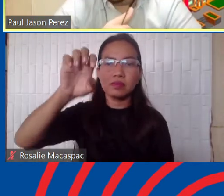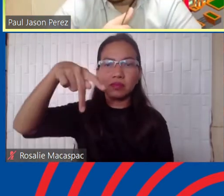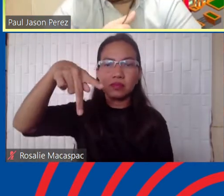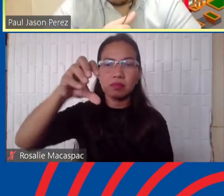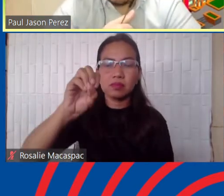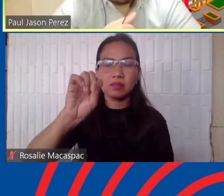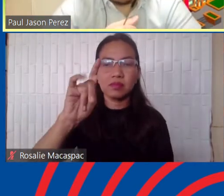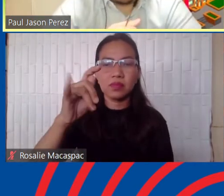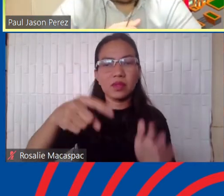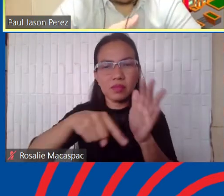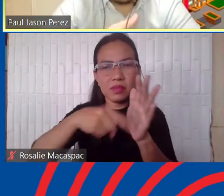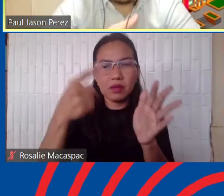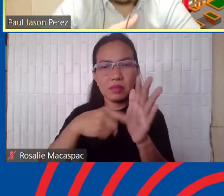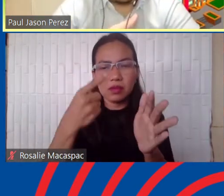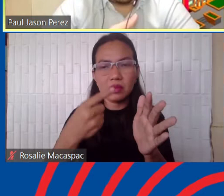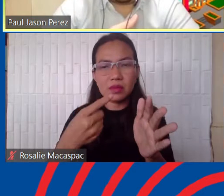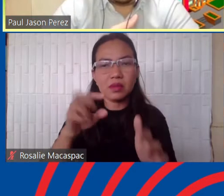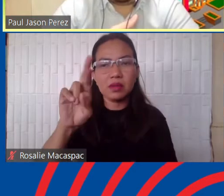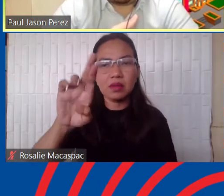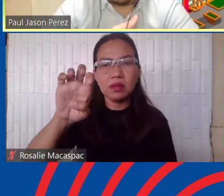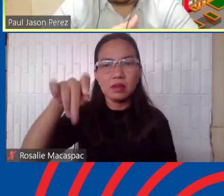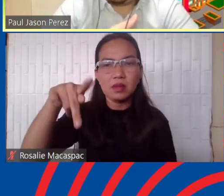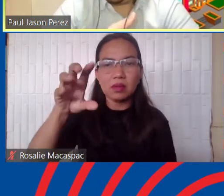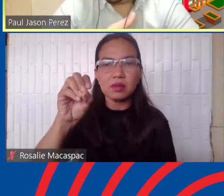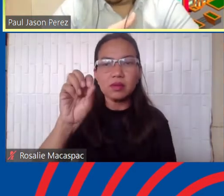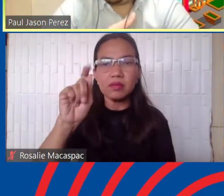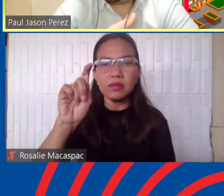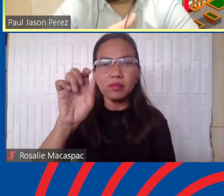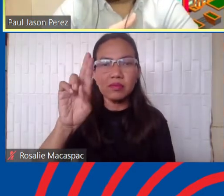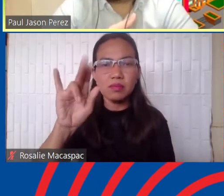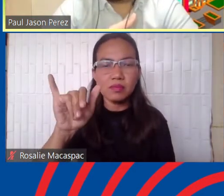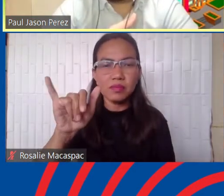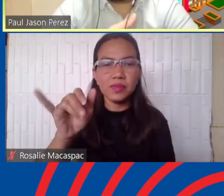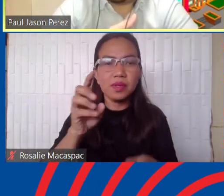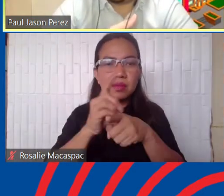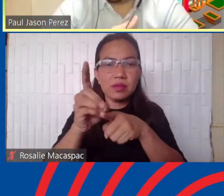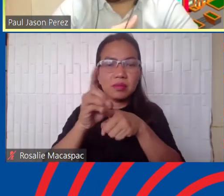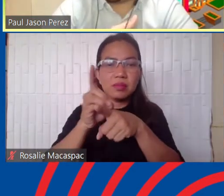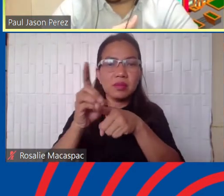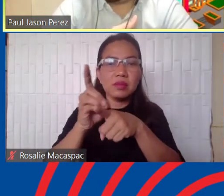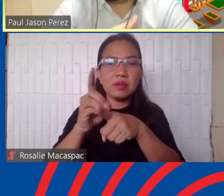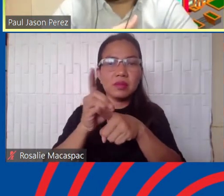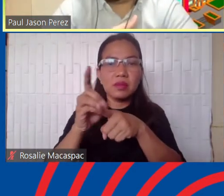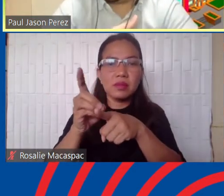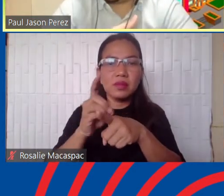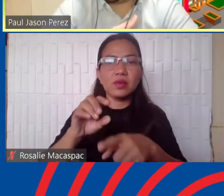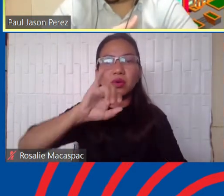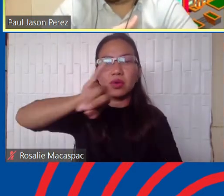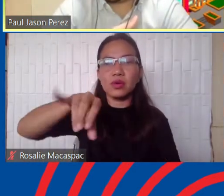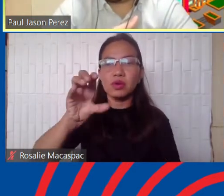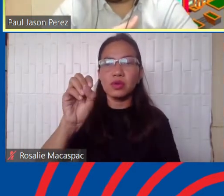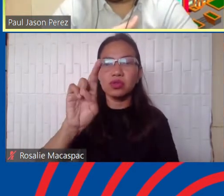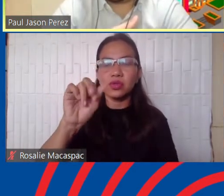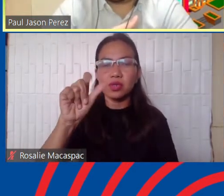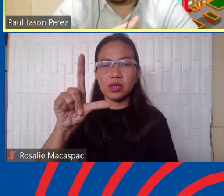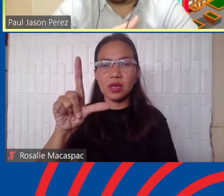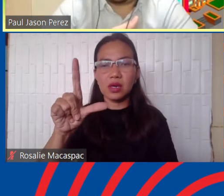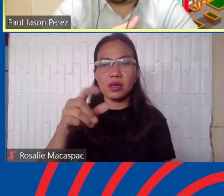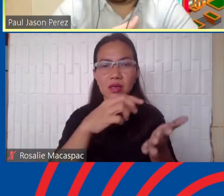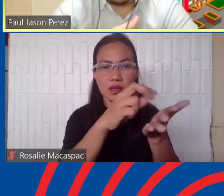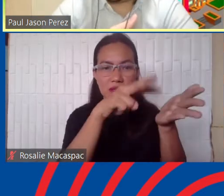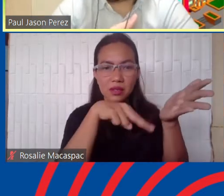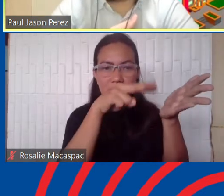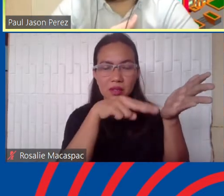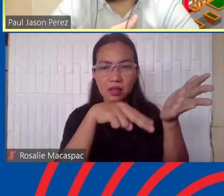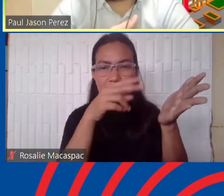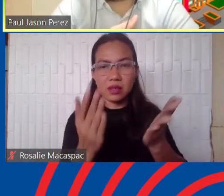the repository is dictated by the discipline or the journal article you're submitting to, or